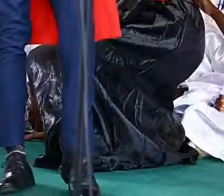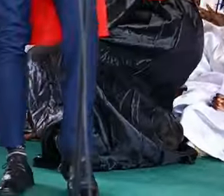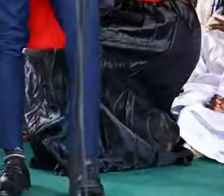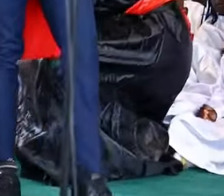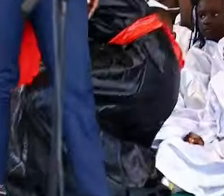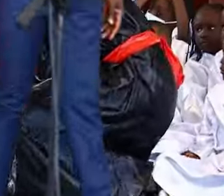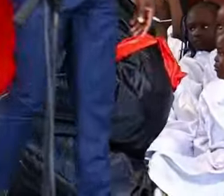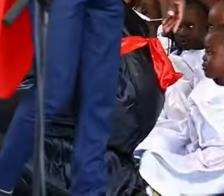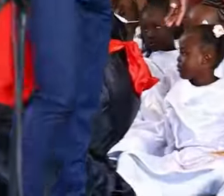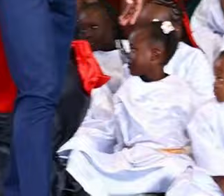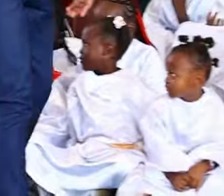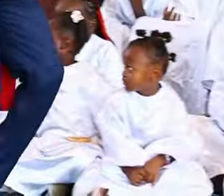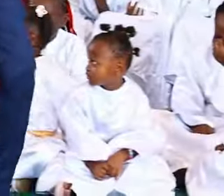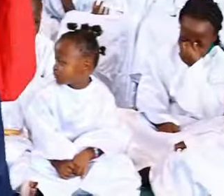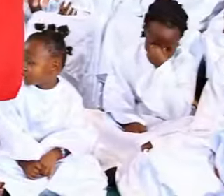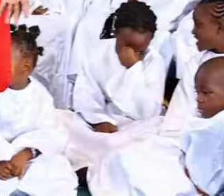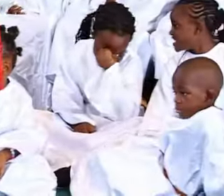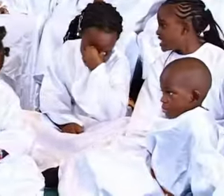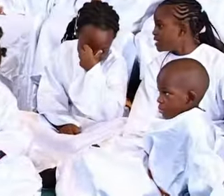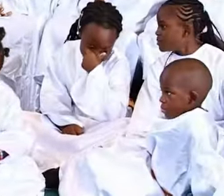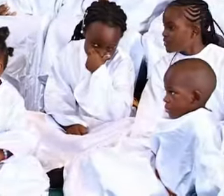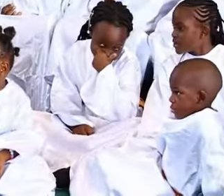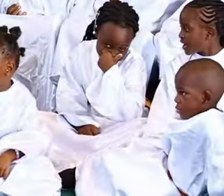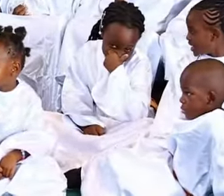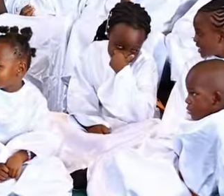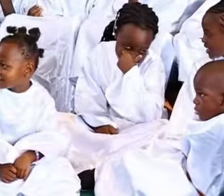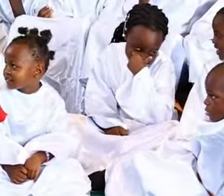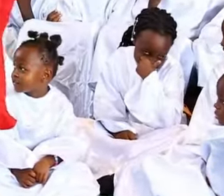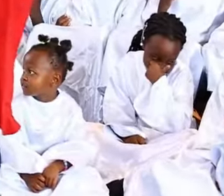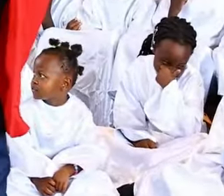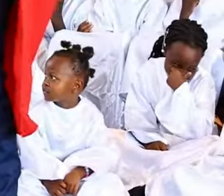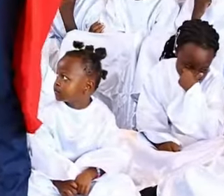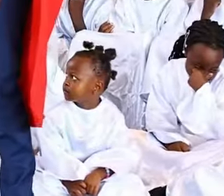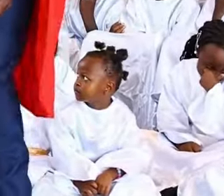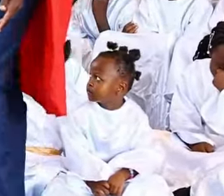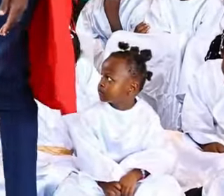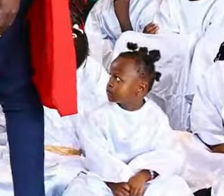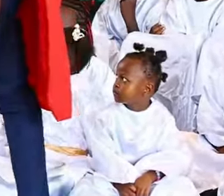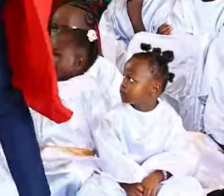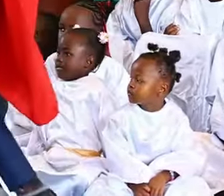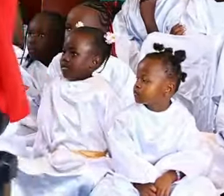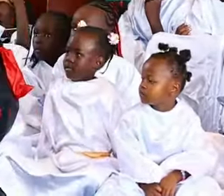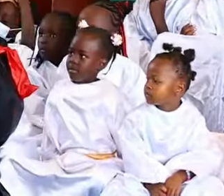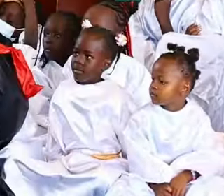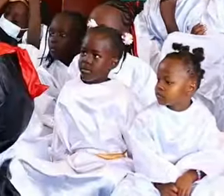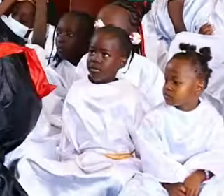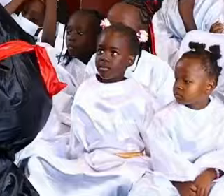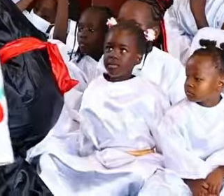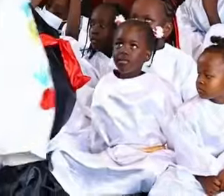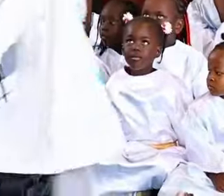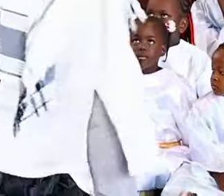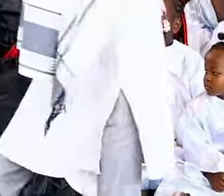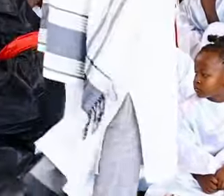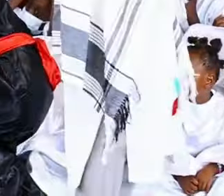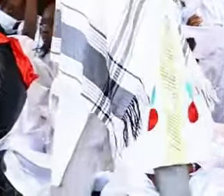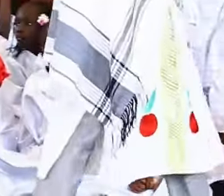I am your closest ally. They need me. You would die for them.